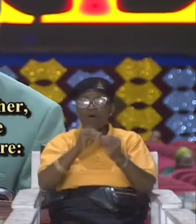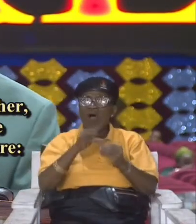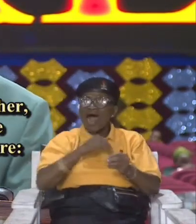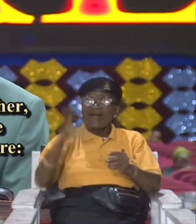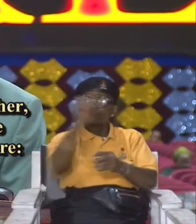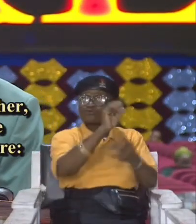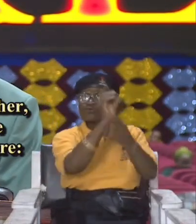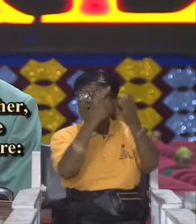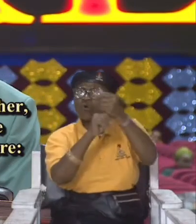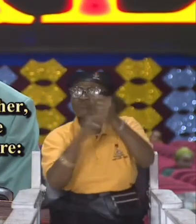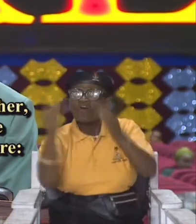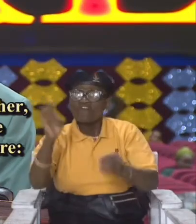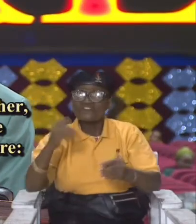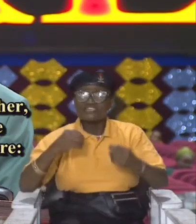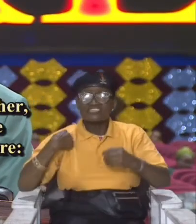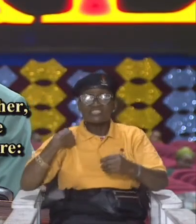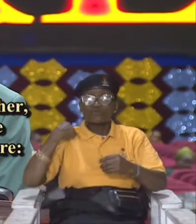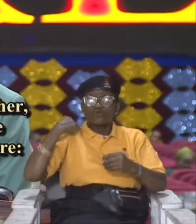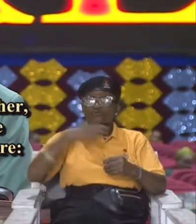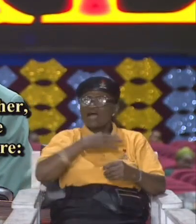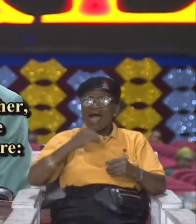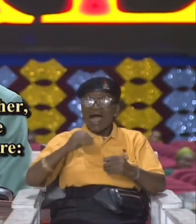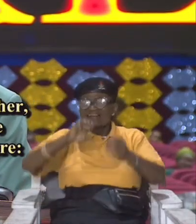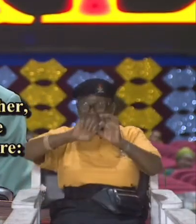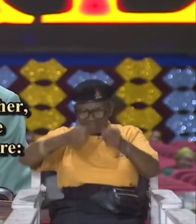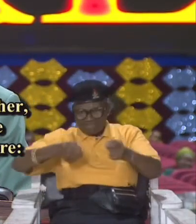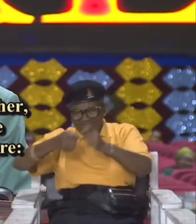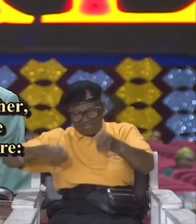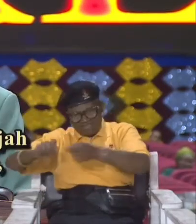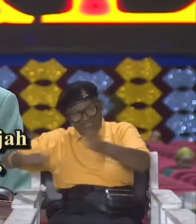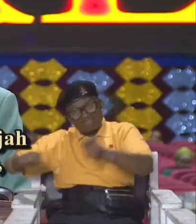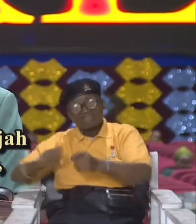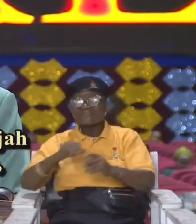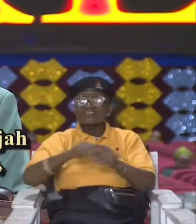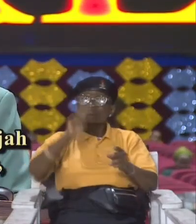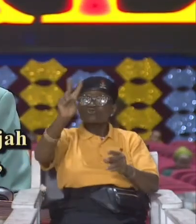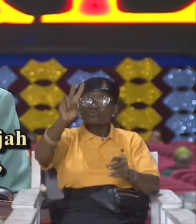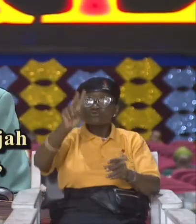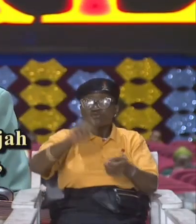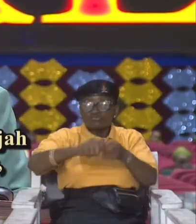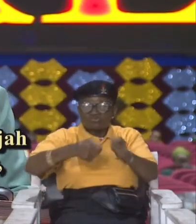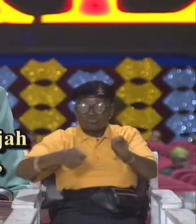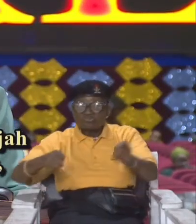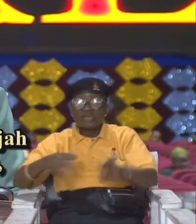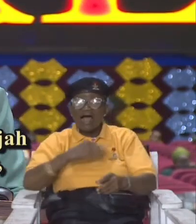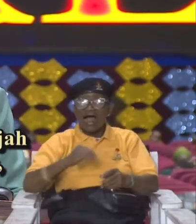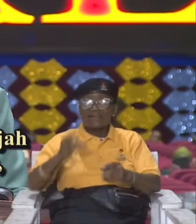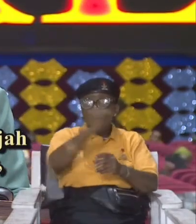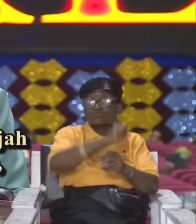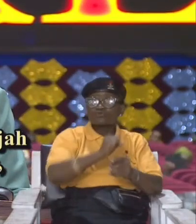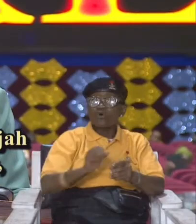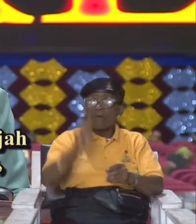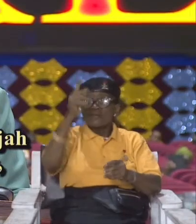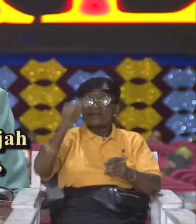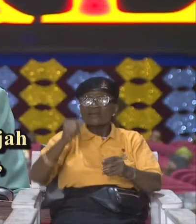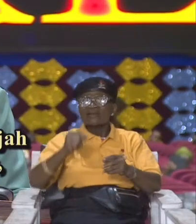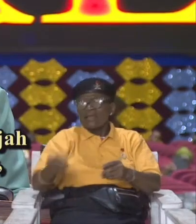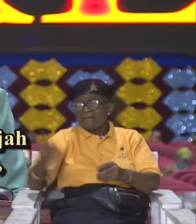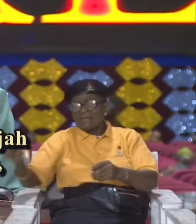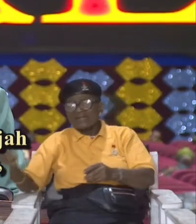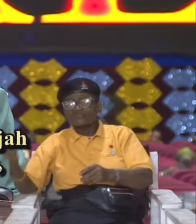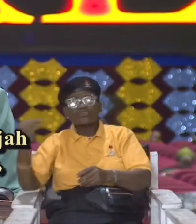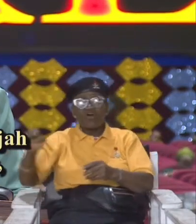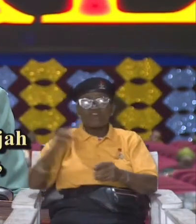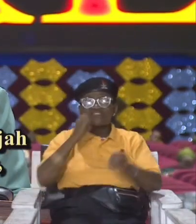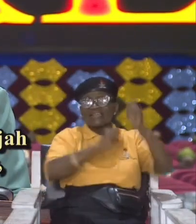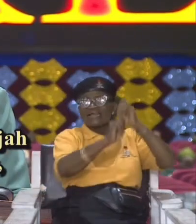hold of his own clothes and rent them in two pieces. He took up also the mantle of Elijah that fell